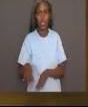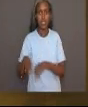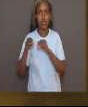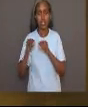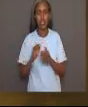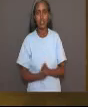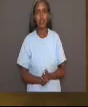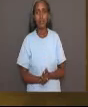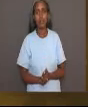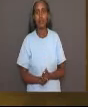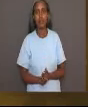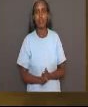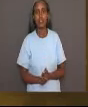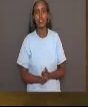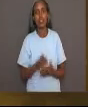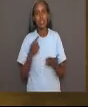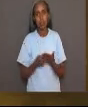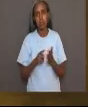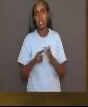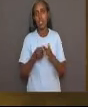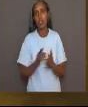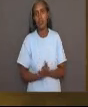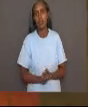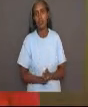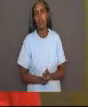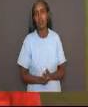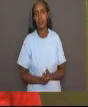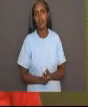students? Then we will begin.